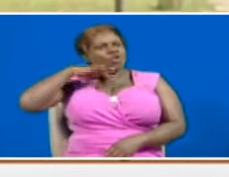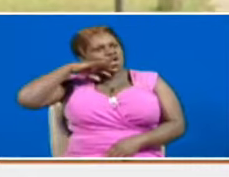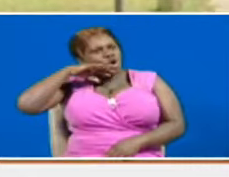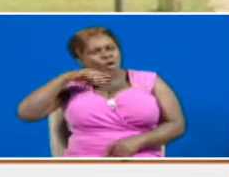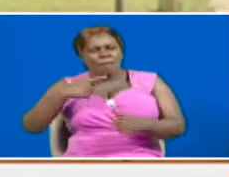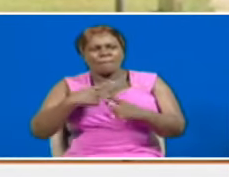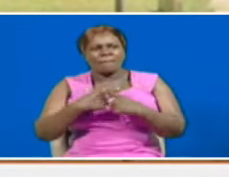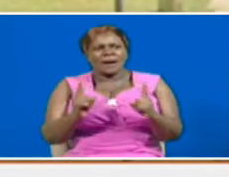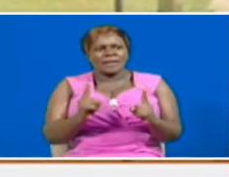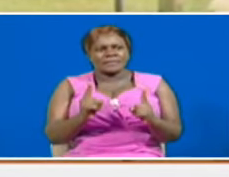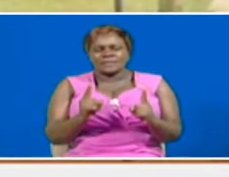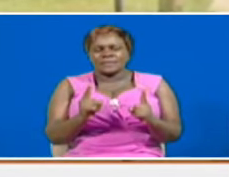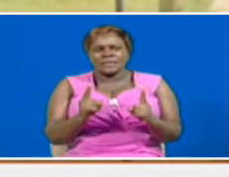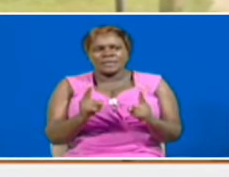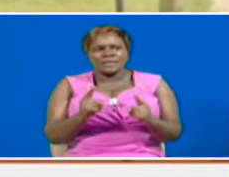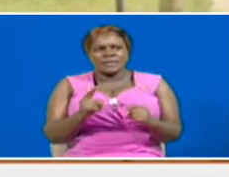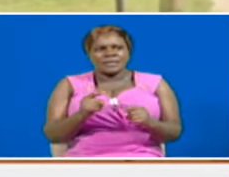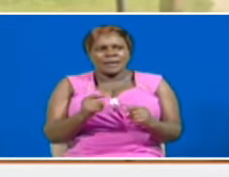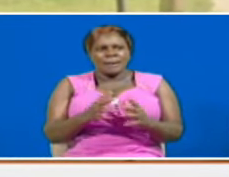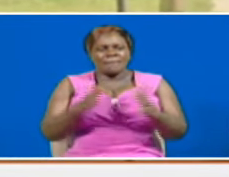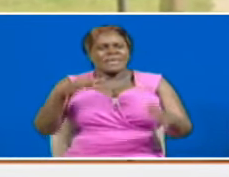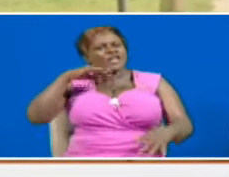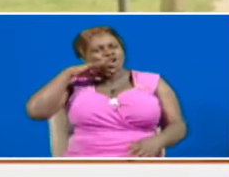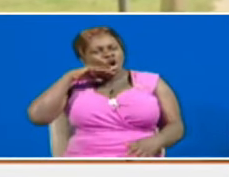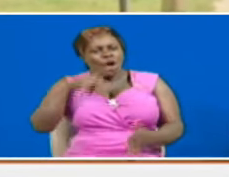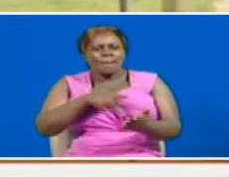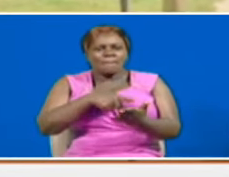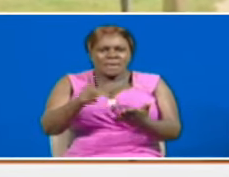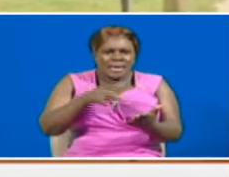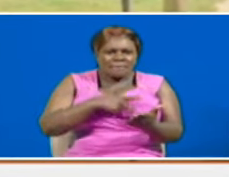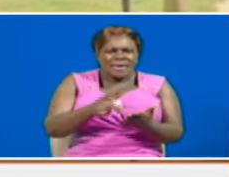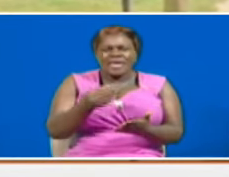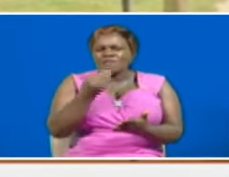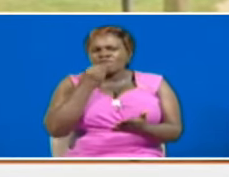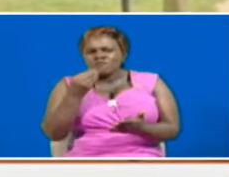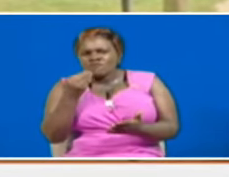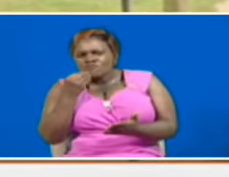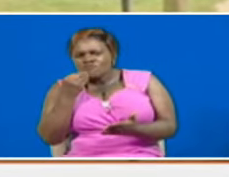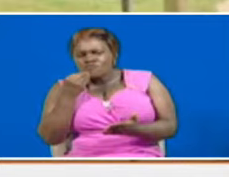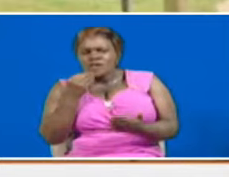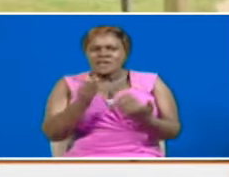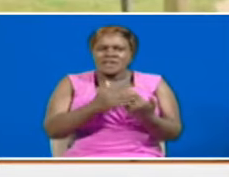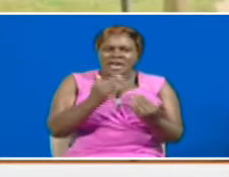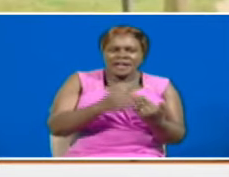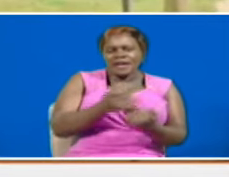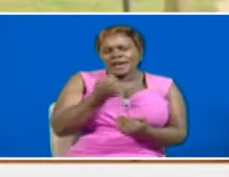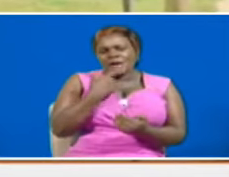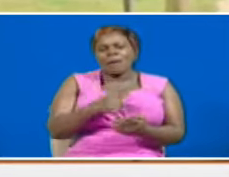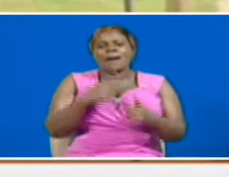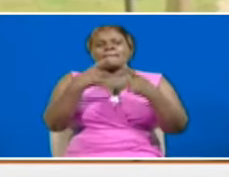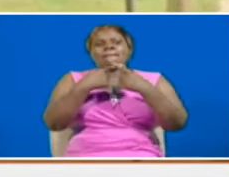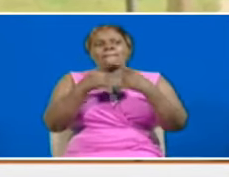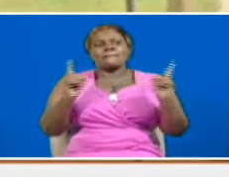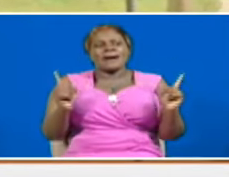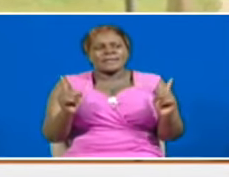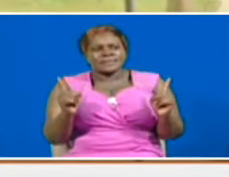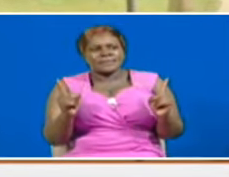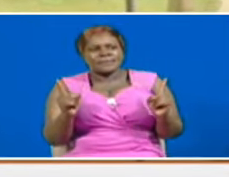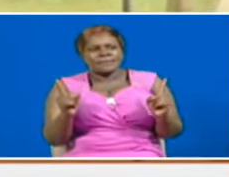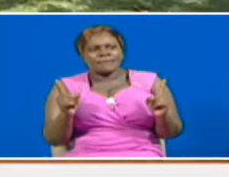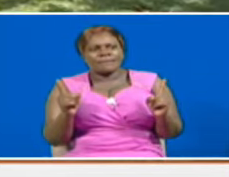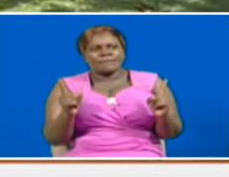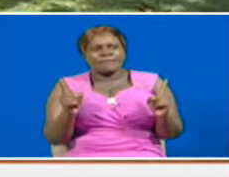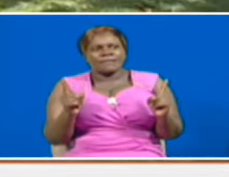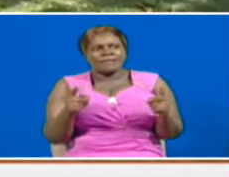big dogs is a lot of, you know, vet bills and food bills. And so somebody just could not care for him. But once he came to us,